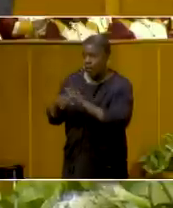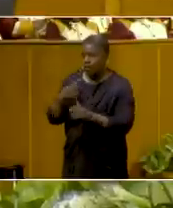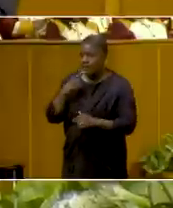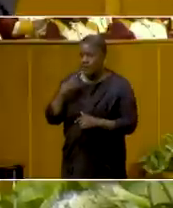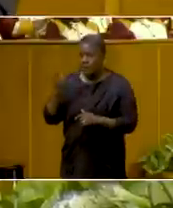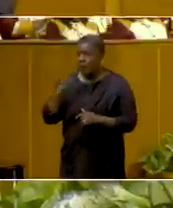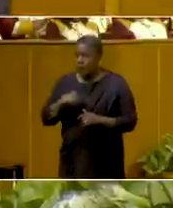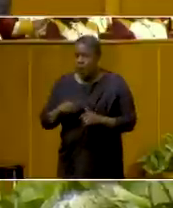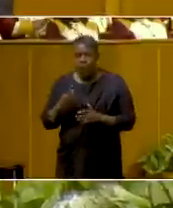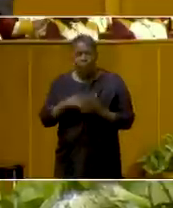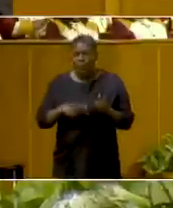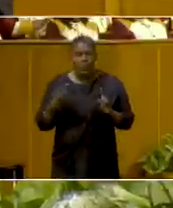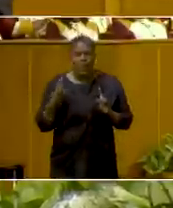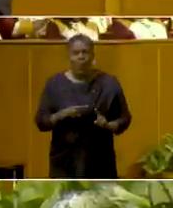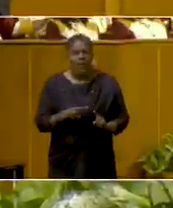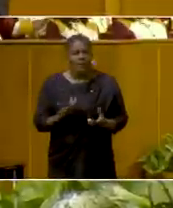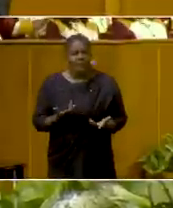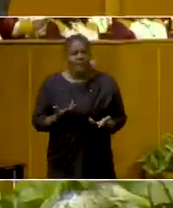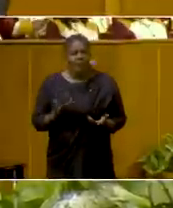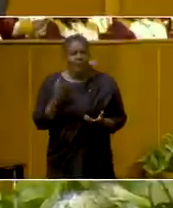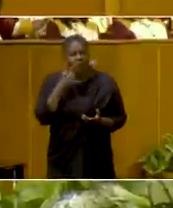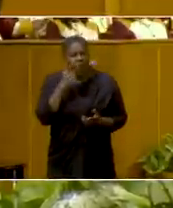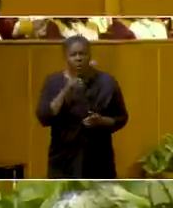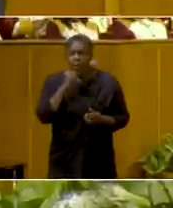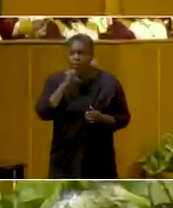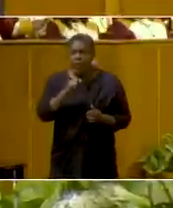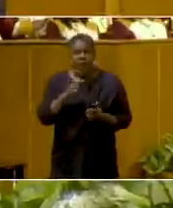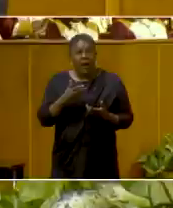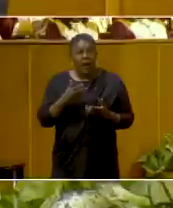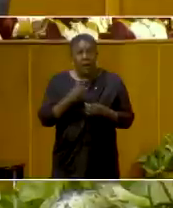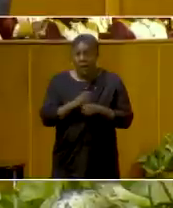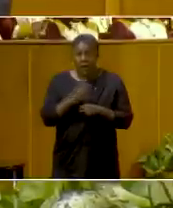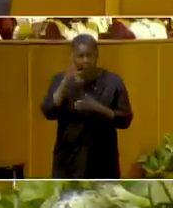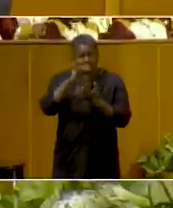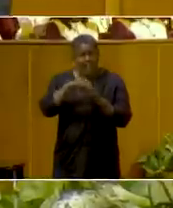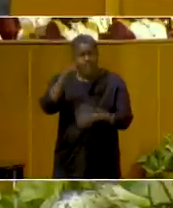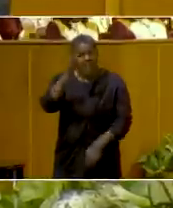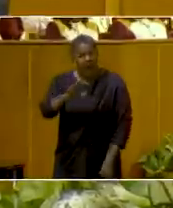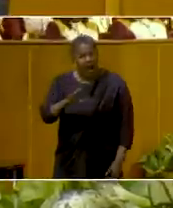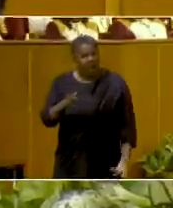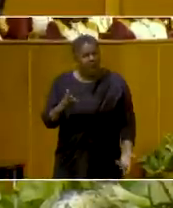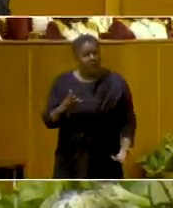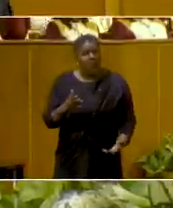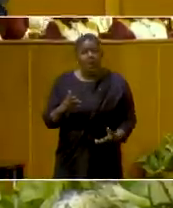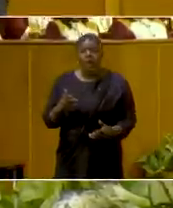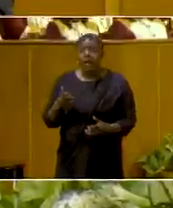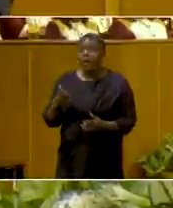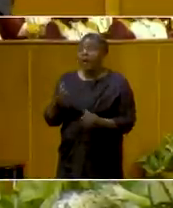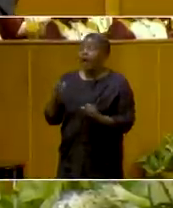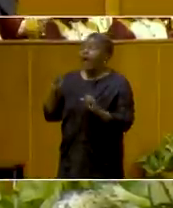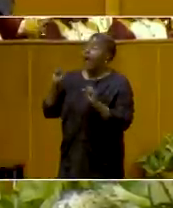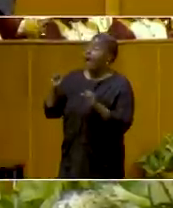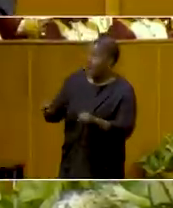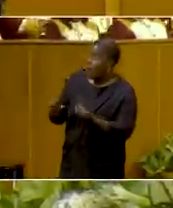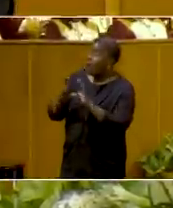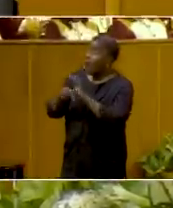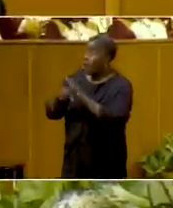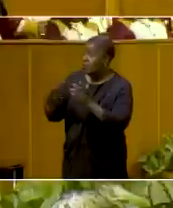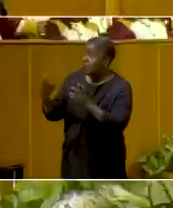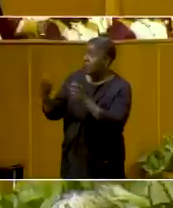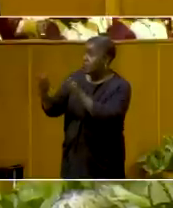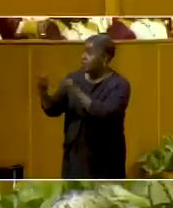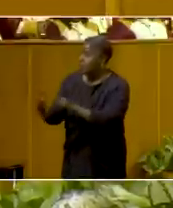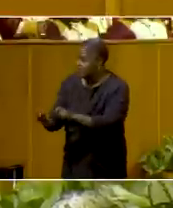to me, what's the point? You're not going to make me believe in God. I said, can we at least sit down and you allow me to